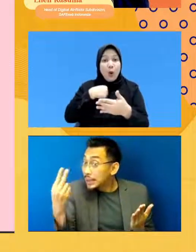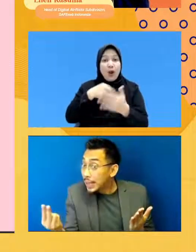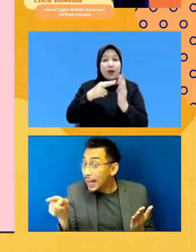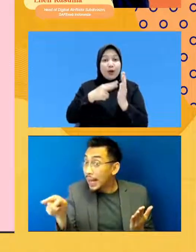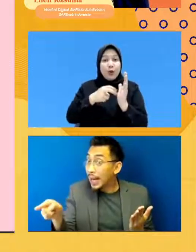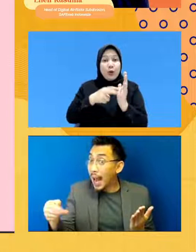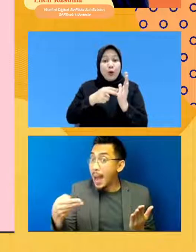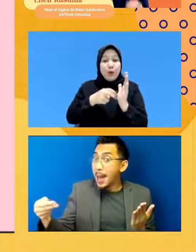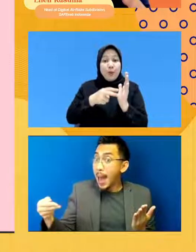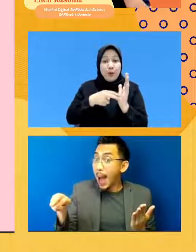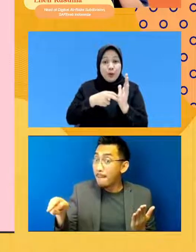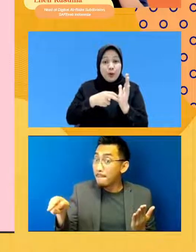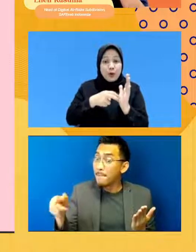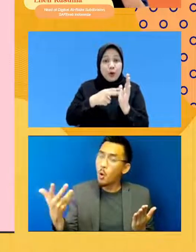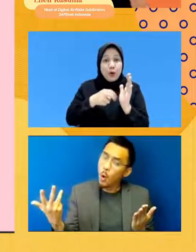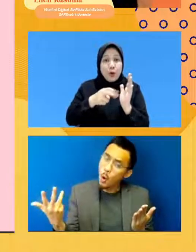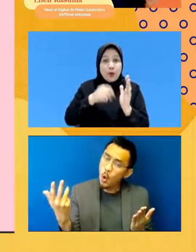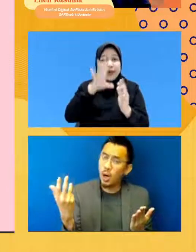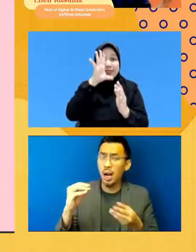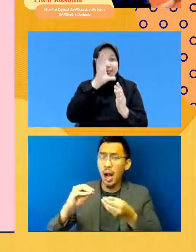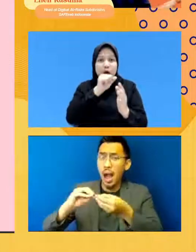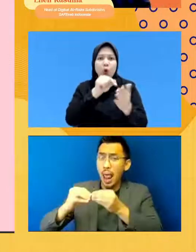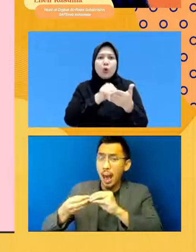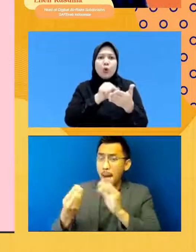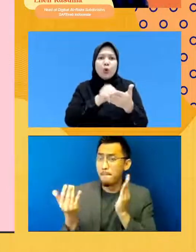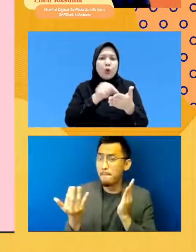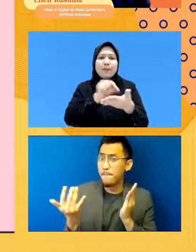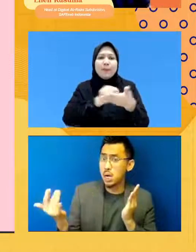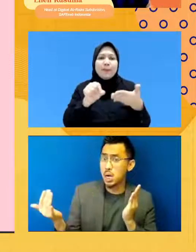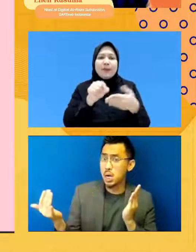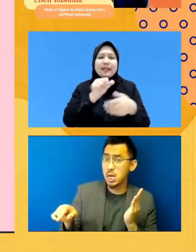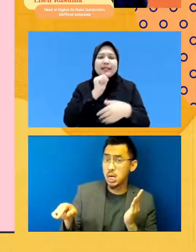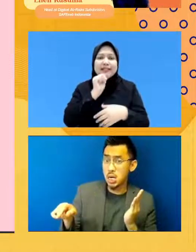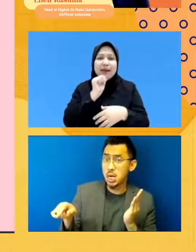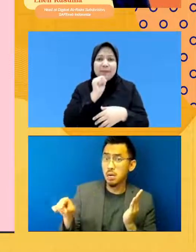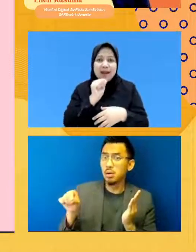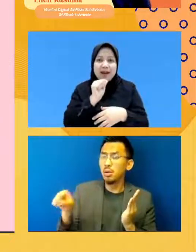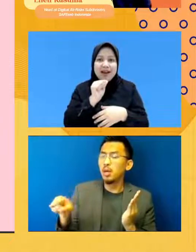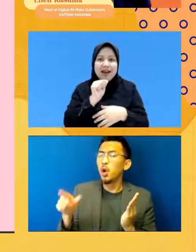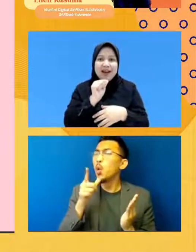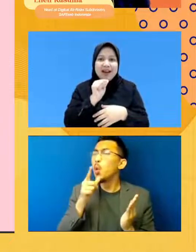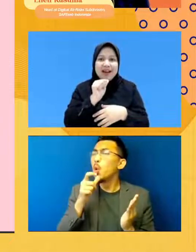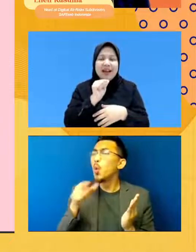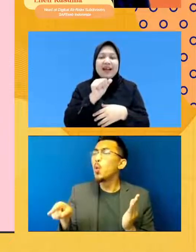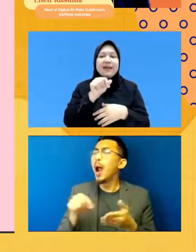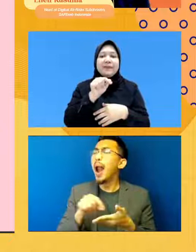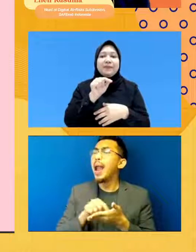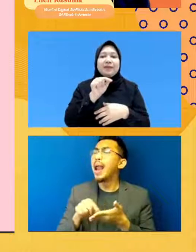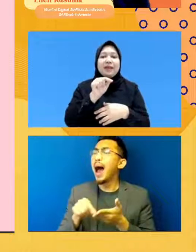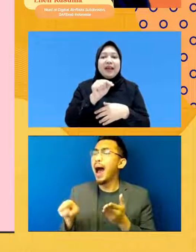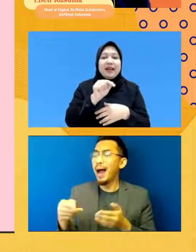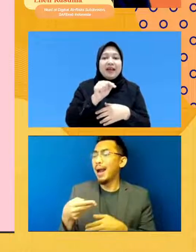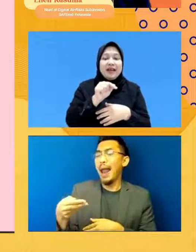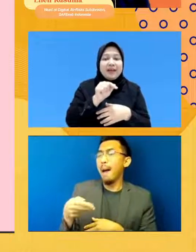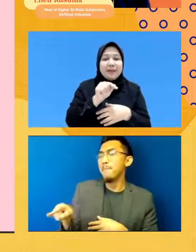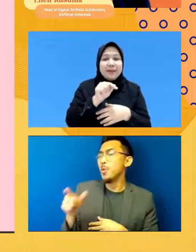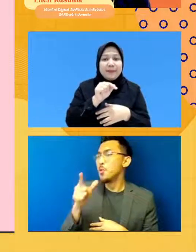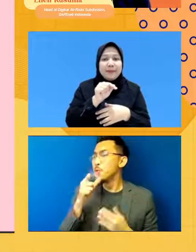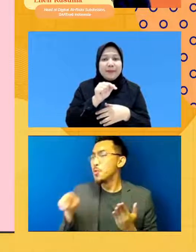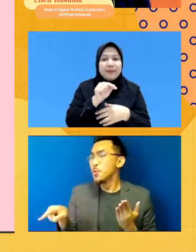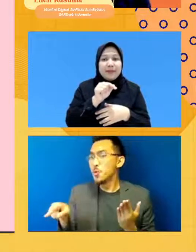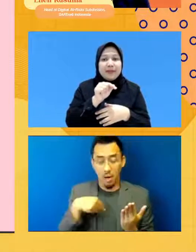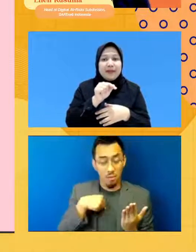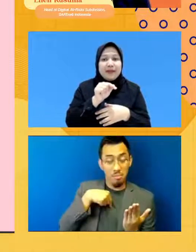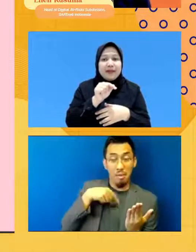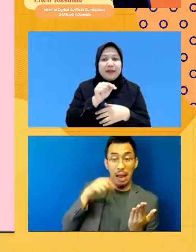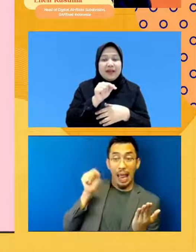whose name, right? So please understand, it's not about, when we are talking about footprint, it is very connected